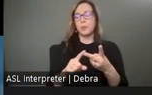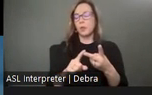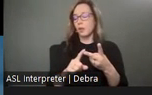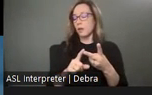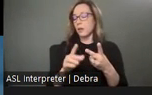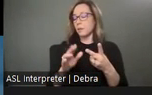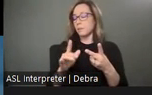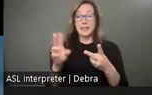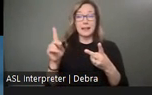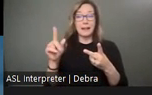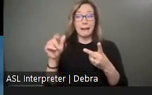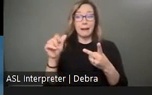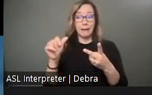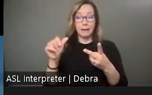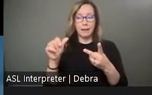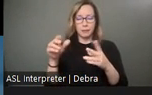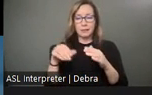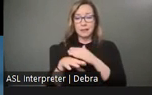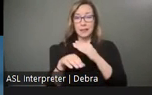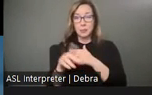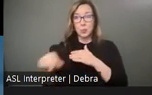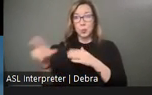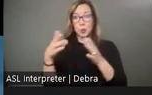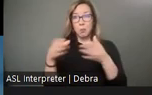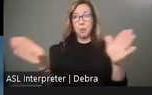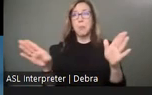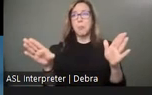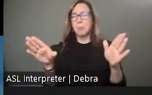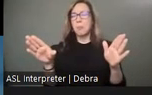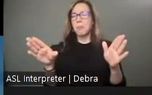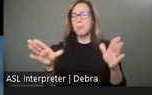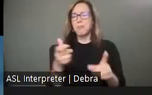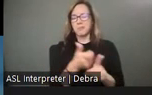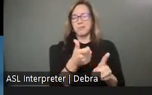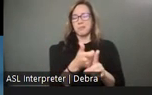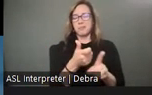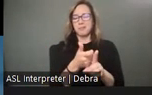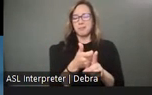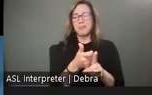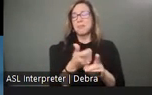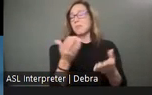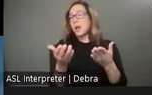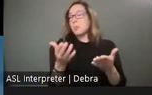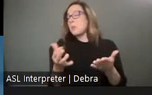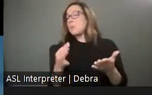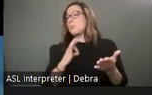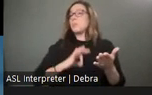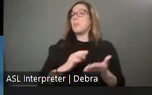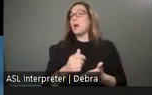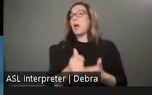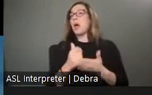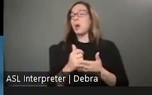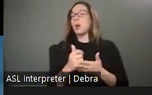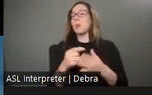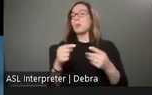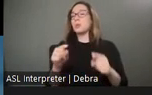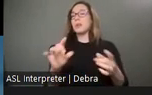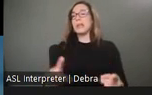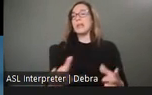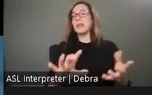is accessible to the public like yourself that may be helpful in disaster planning